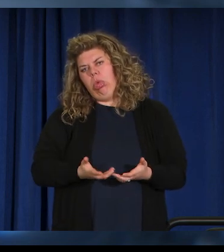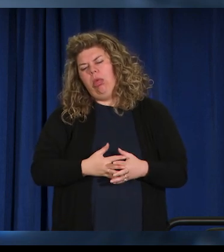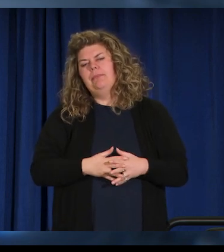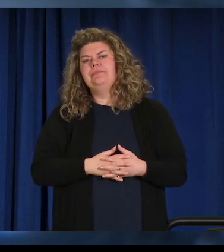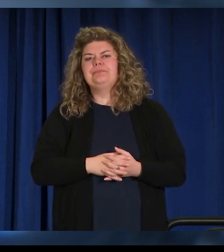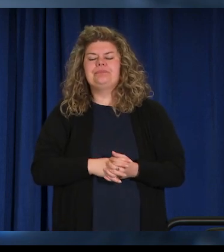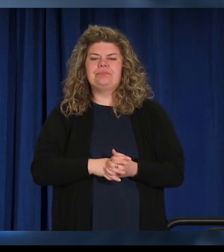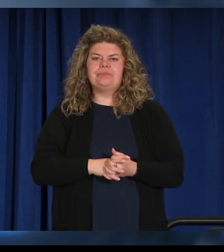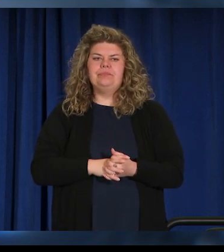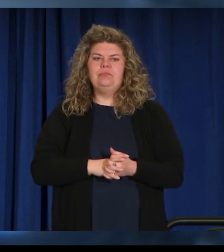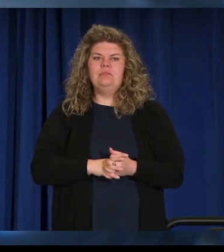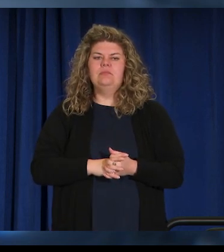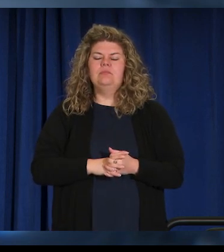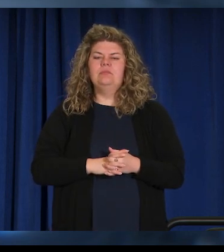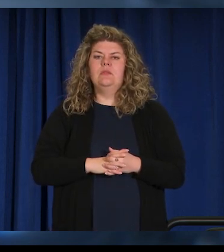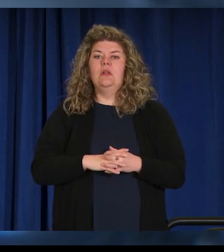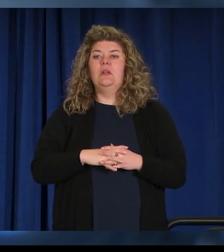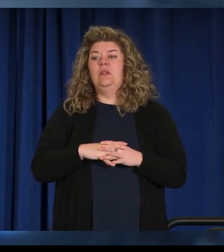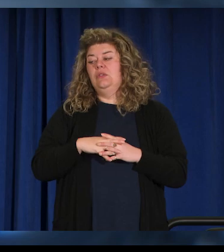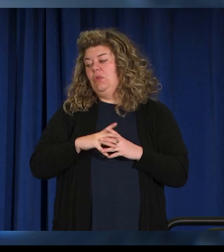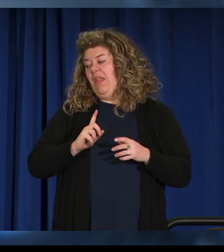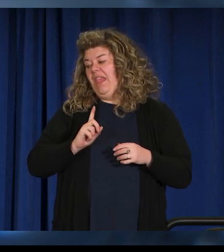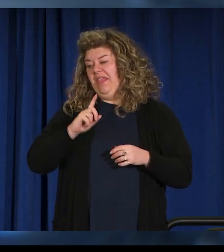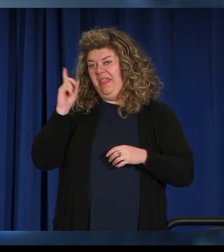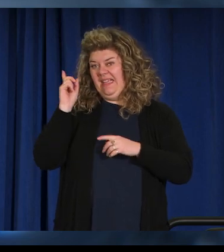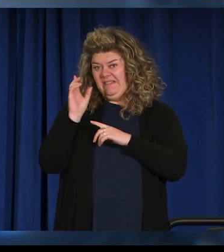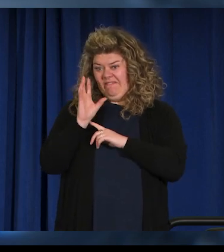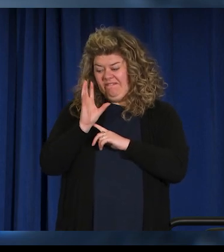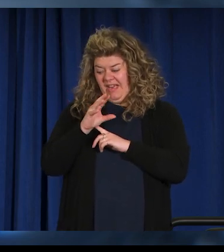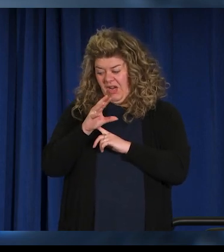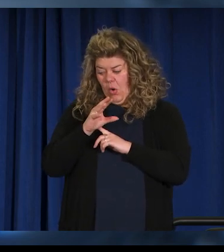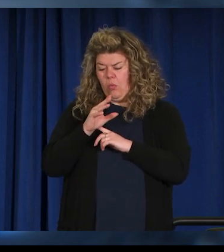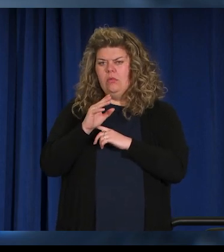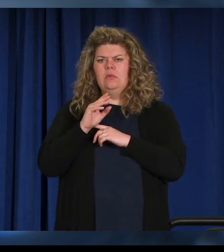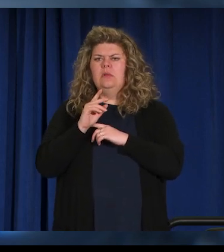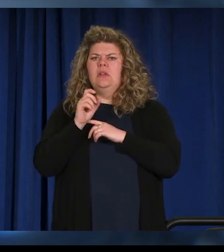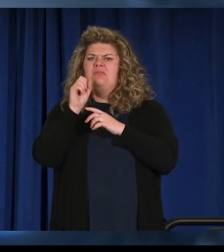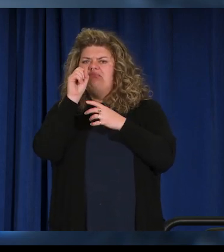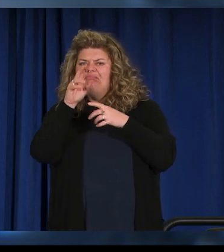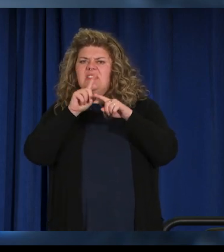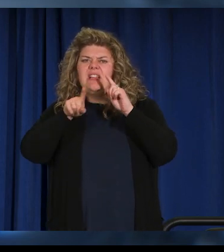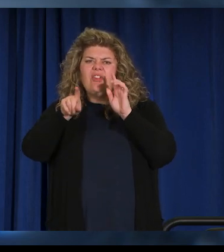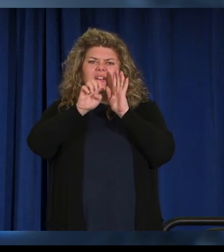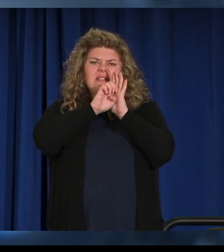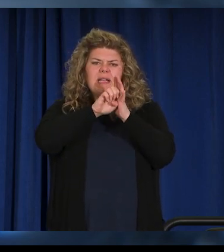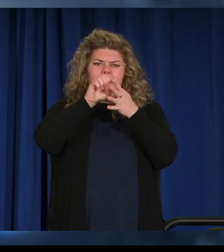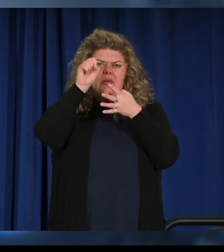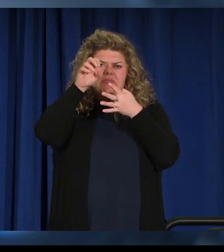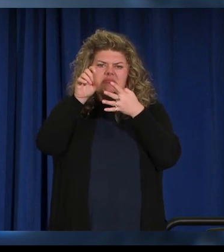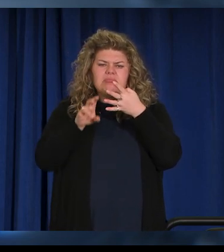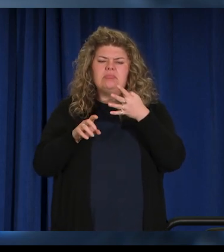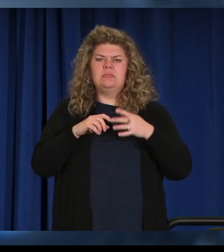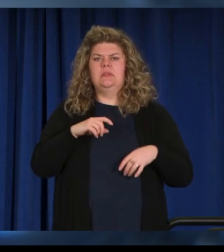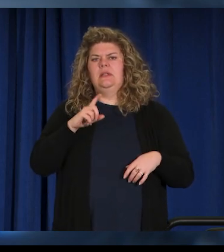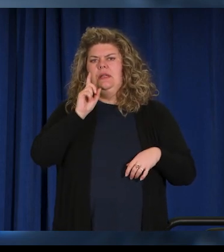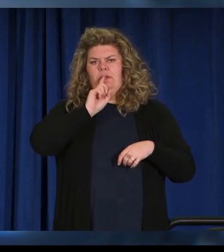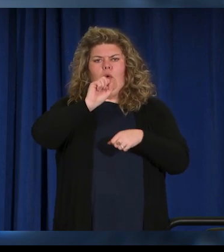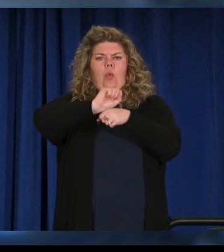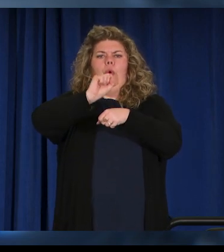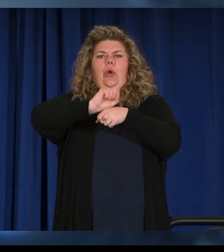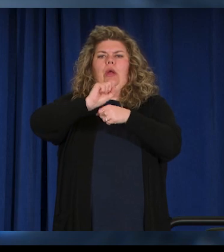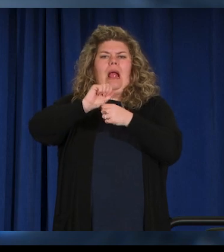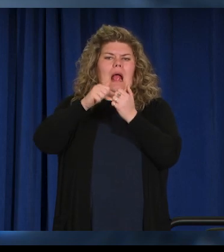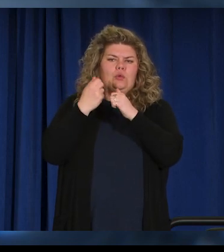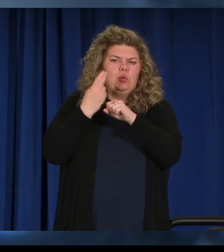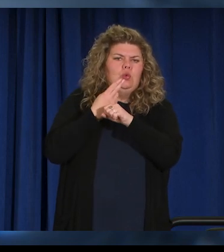And so this specific video will give you examples of what it's like in a workplace to utilize your spoons